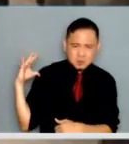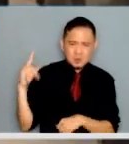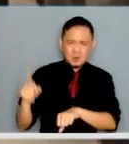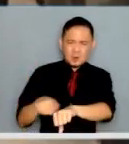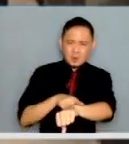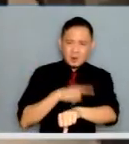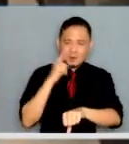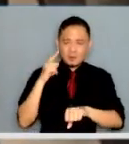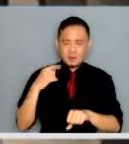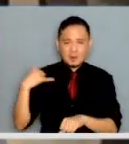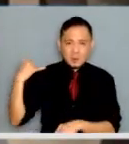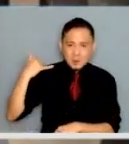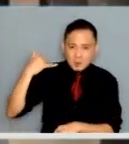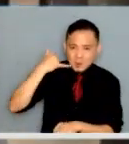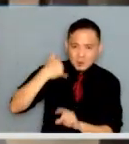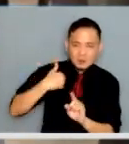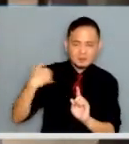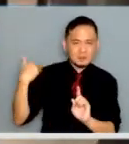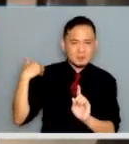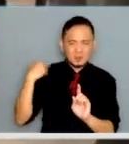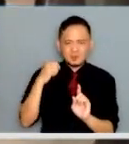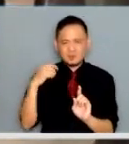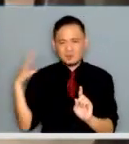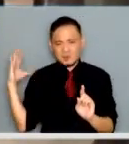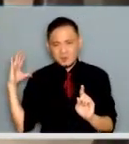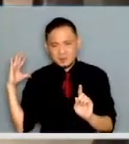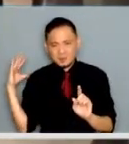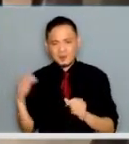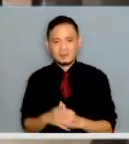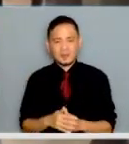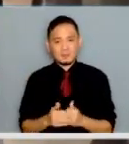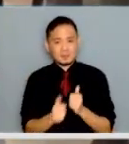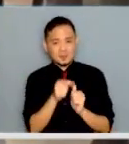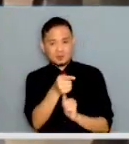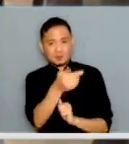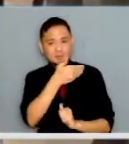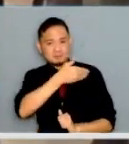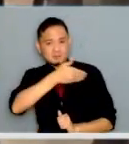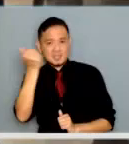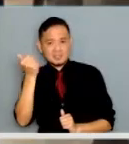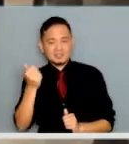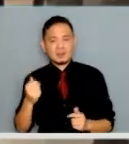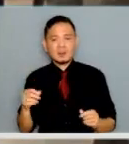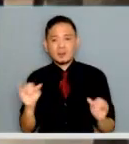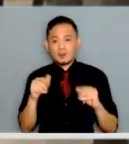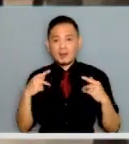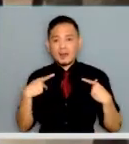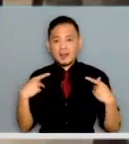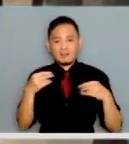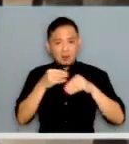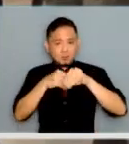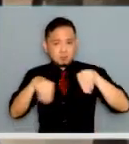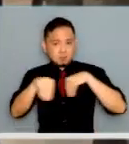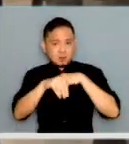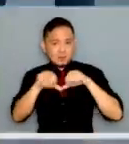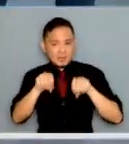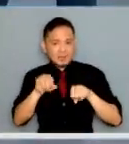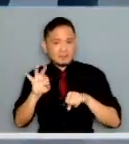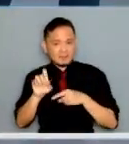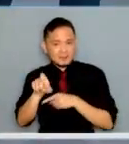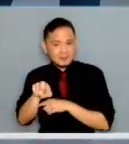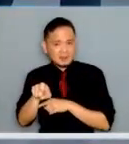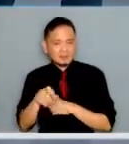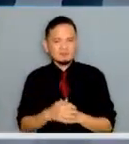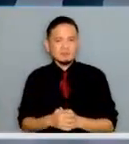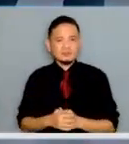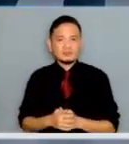calls. So medyo parang... So, you are the cream of the yes. crop. Yes! Yeah. Other than Jasmine, you have alternates. Yes, we do. Uh-huh. Except for Roger. Okay.